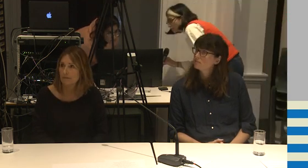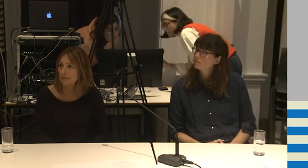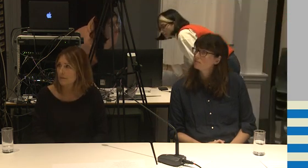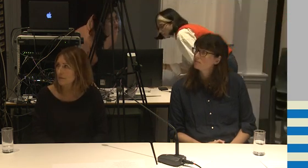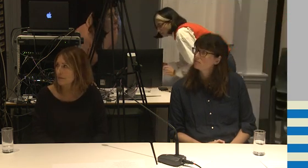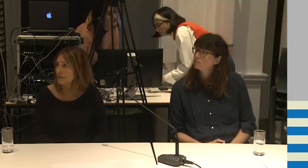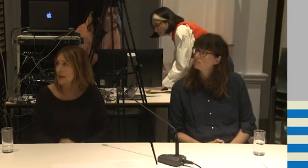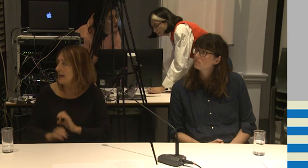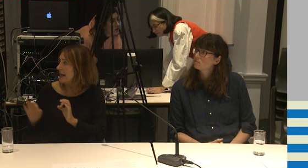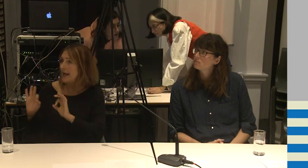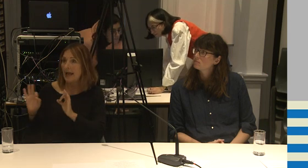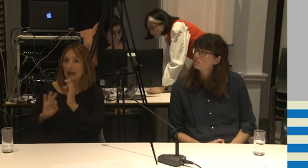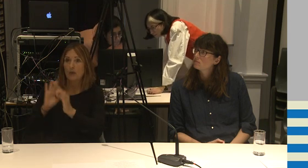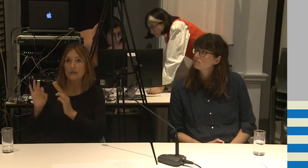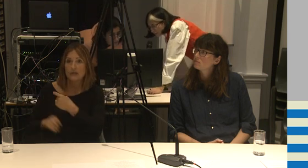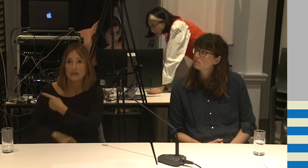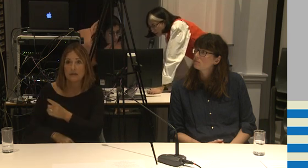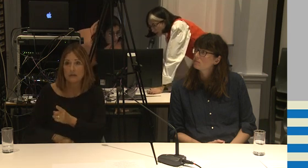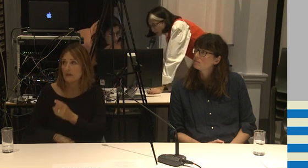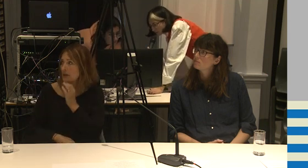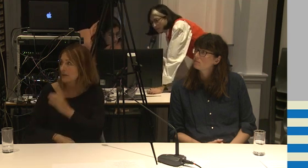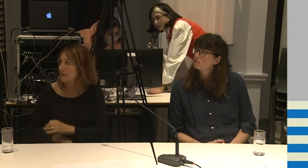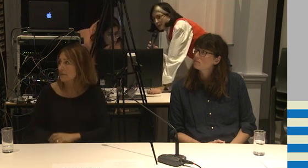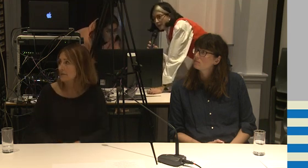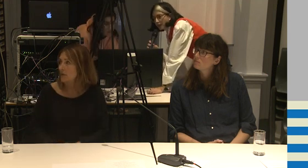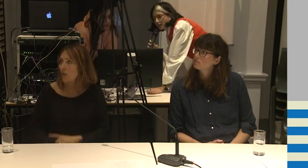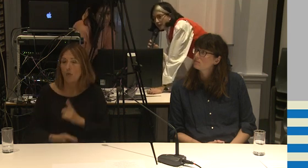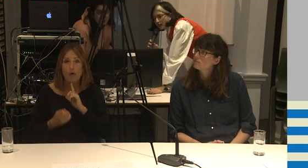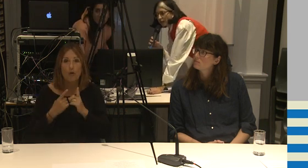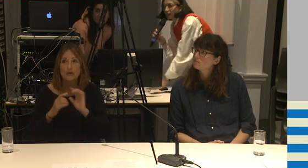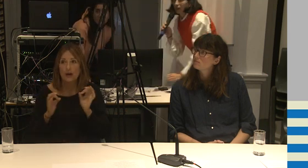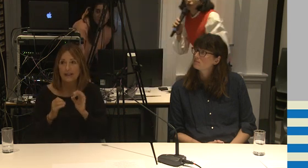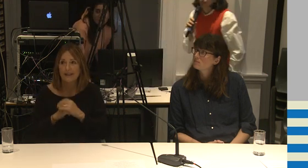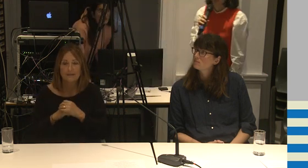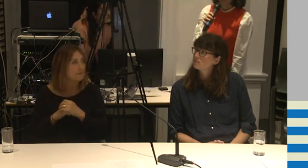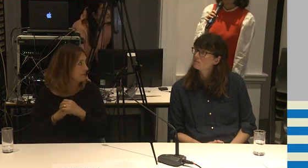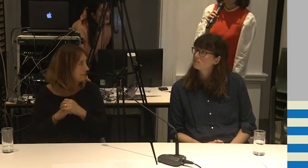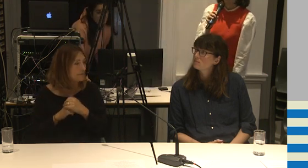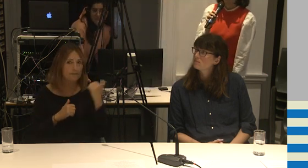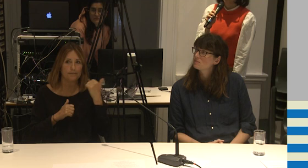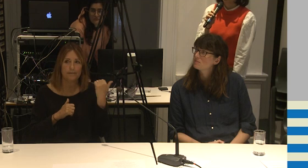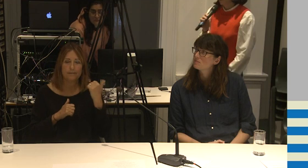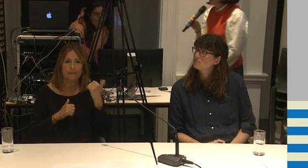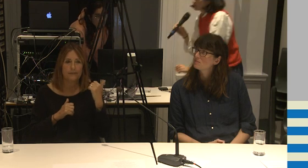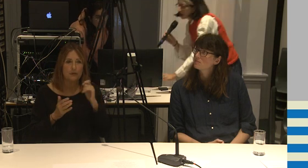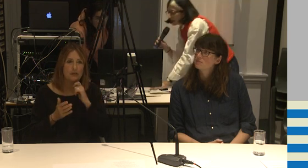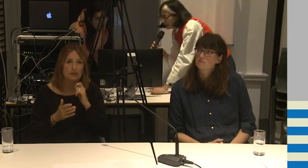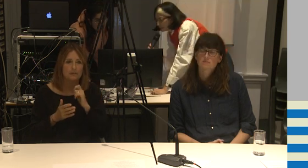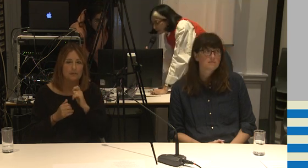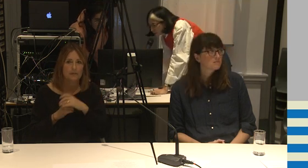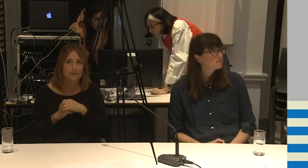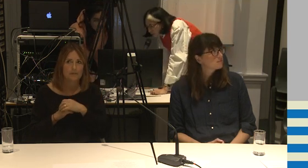Does anyone over here also have a question? Or a comment? Yeah. Shall I read Jordan's question? Yeah, can you hear me?